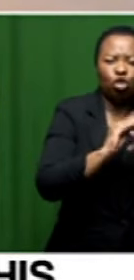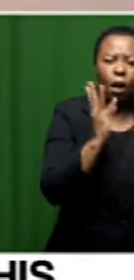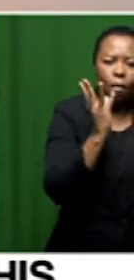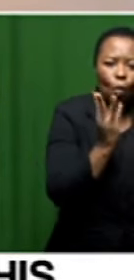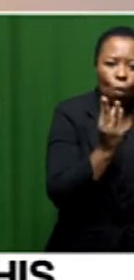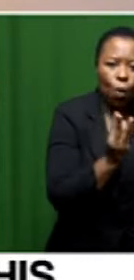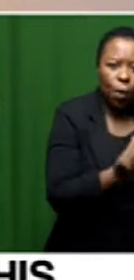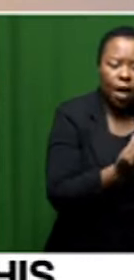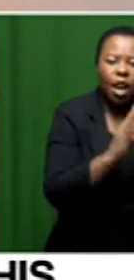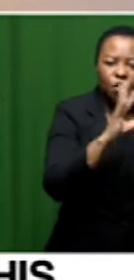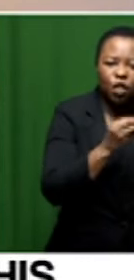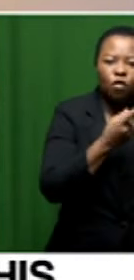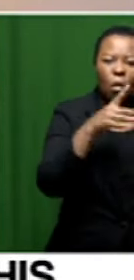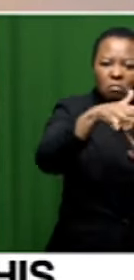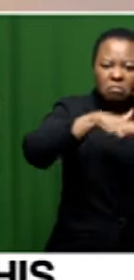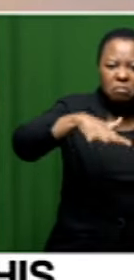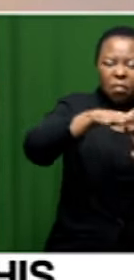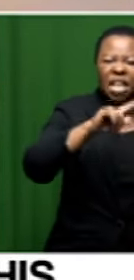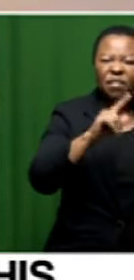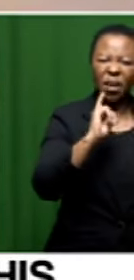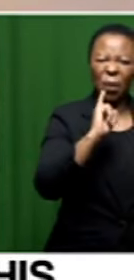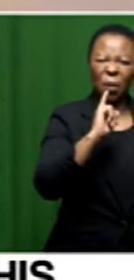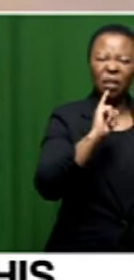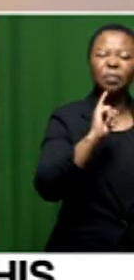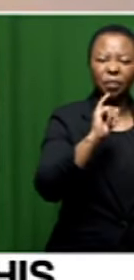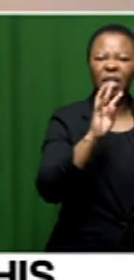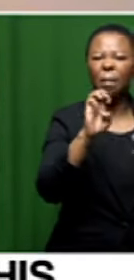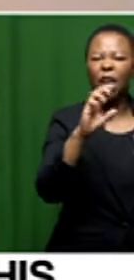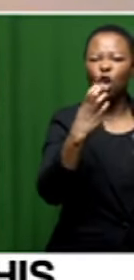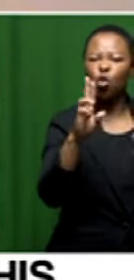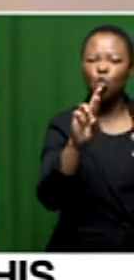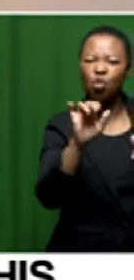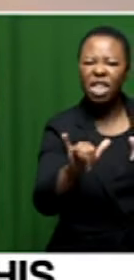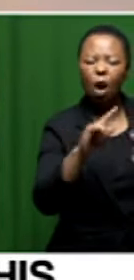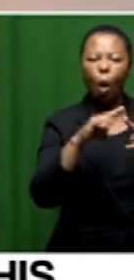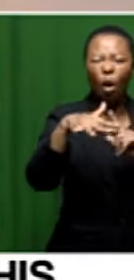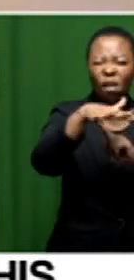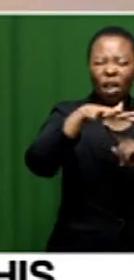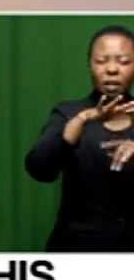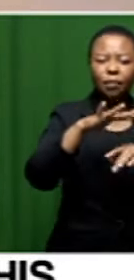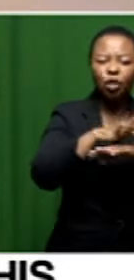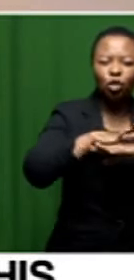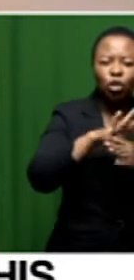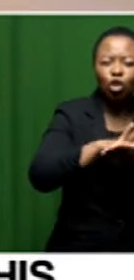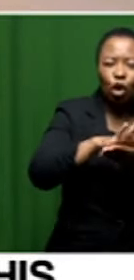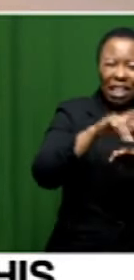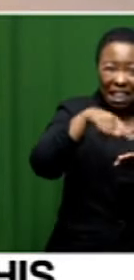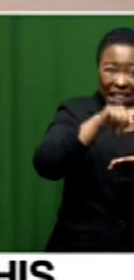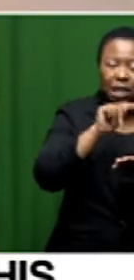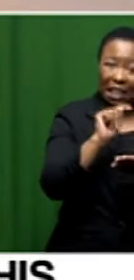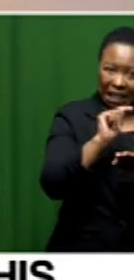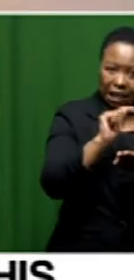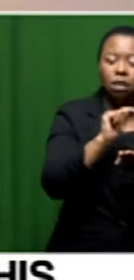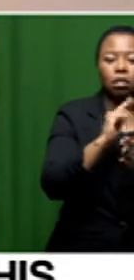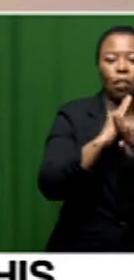from the environment. So if there are heavy metals, such as mercury, for example, pollution, it will absorb that. So the source is important.